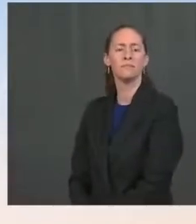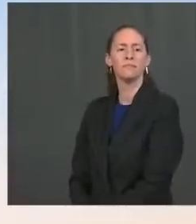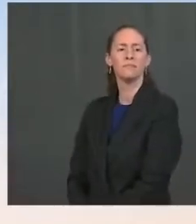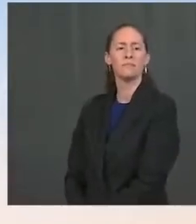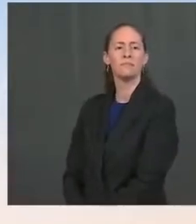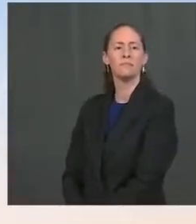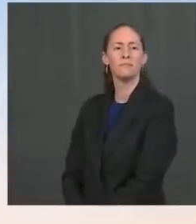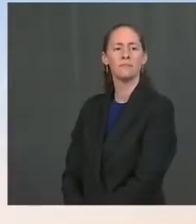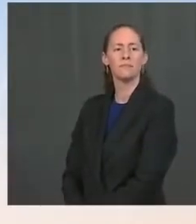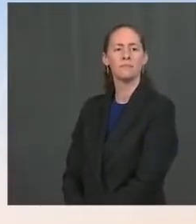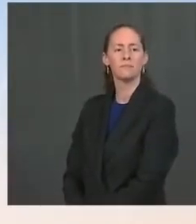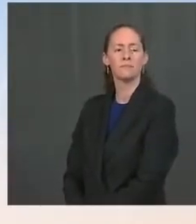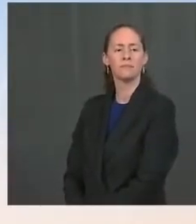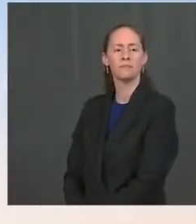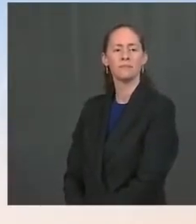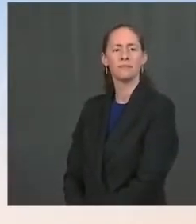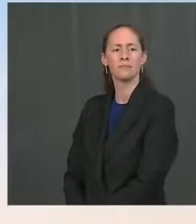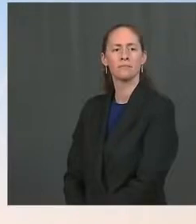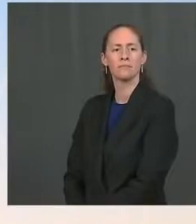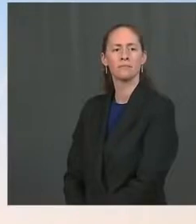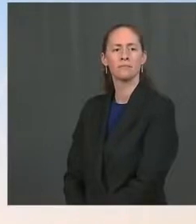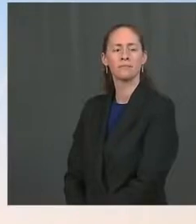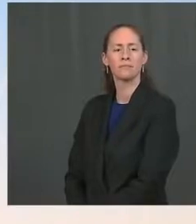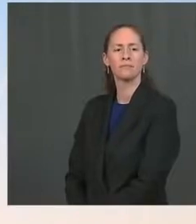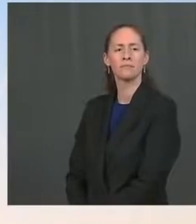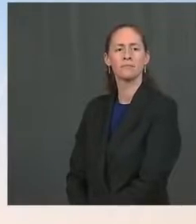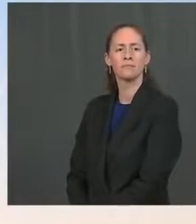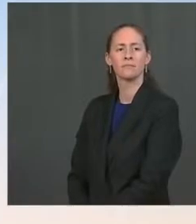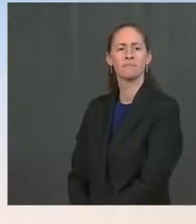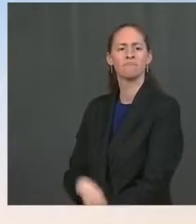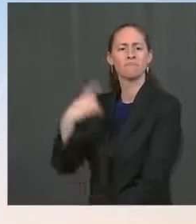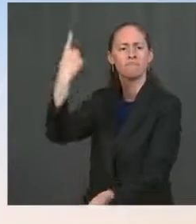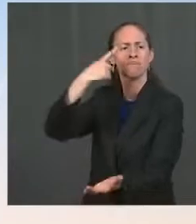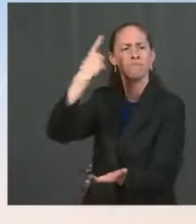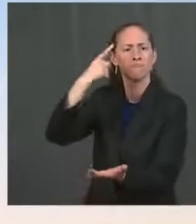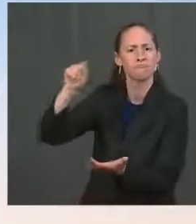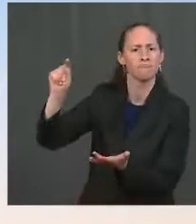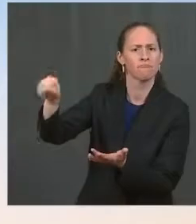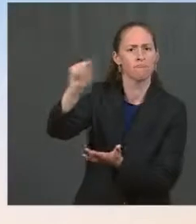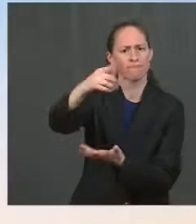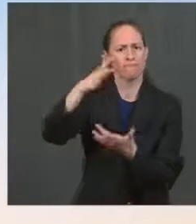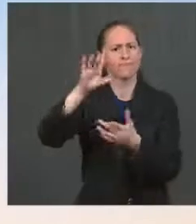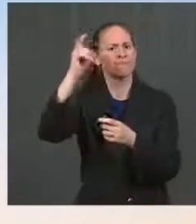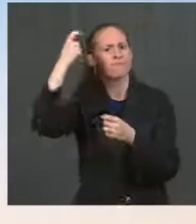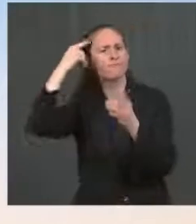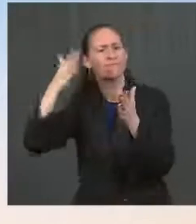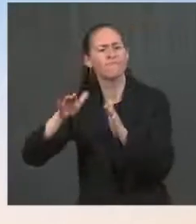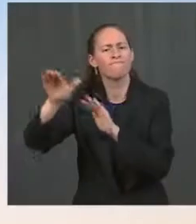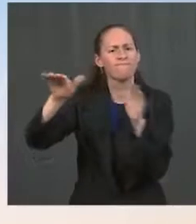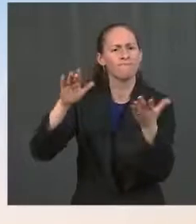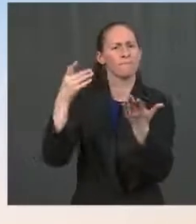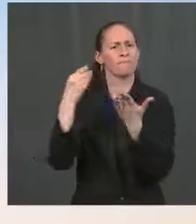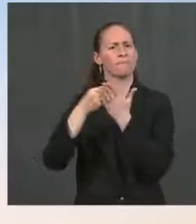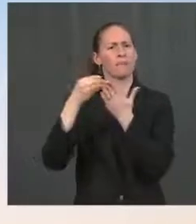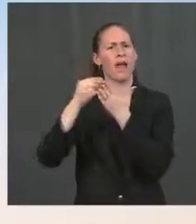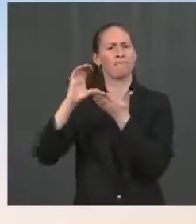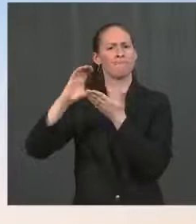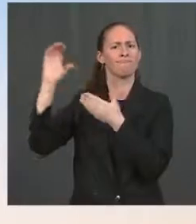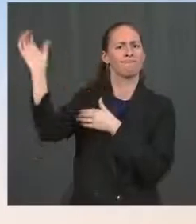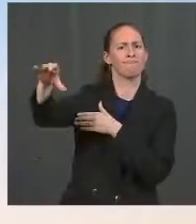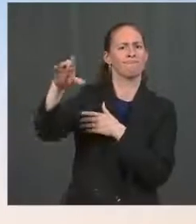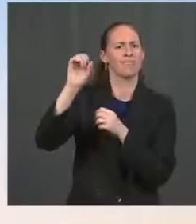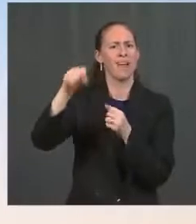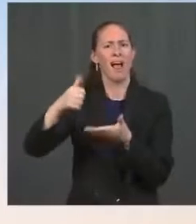governments to use federal funds to extend unemployment benefits, stave off evictions, even implement COVID testing in schools,